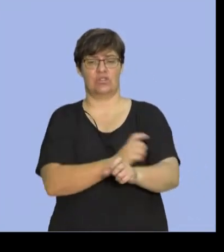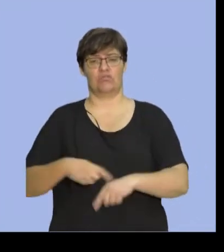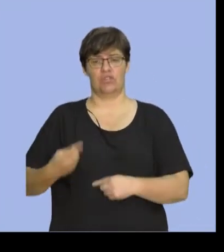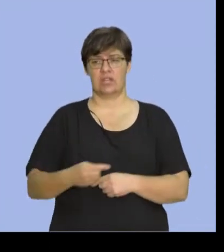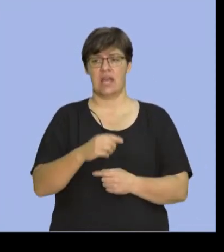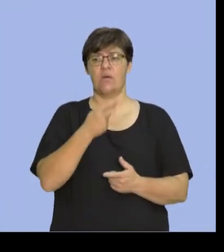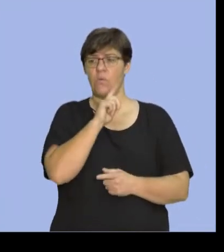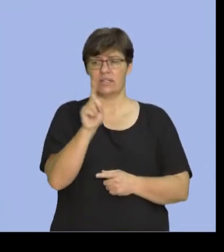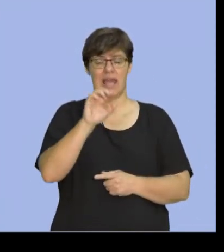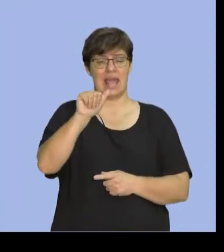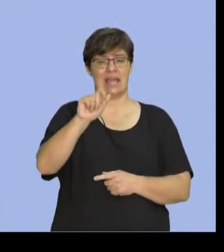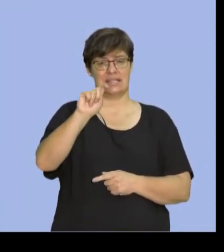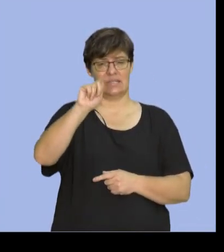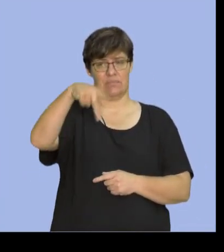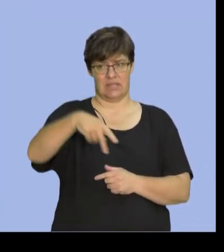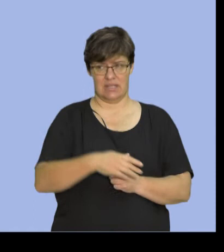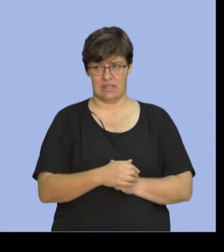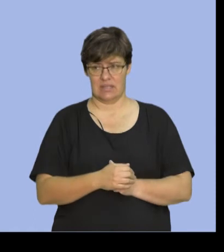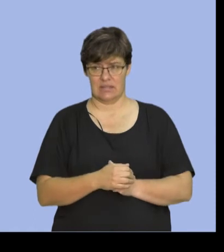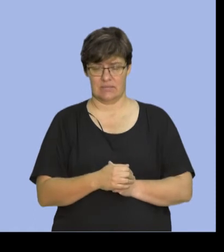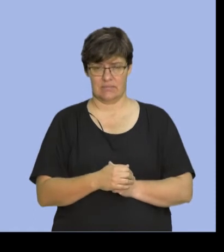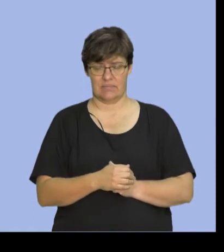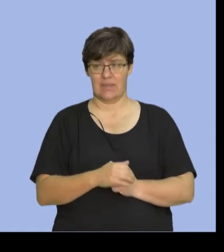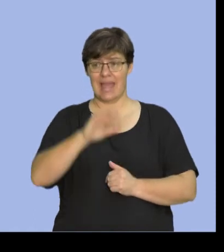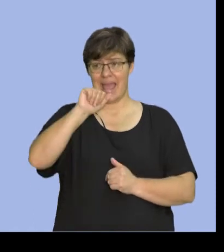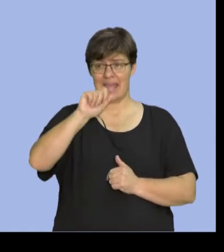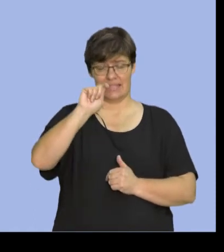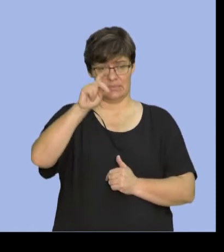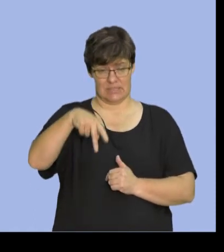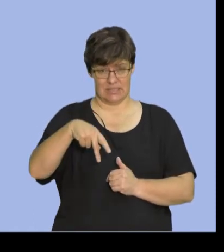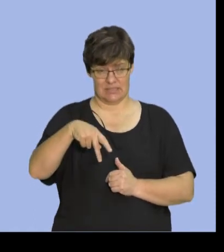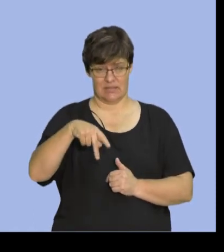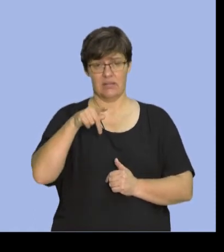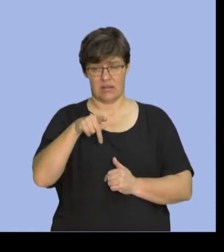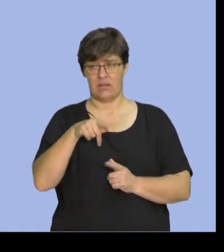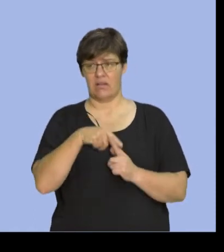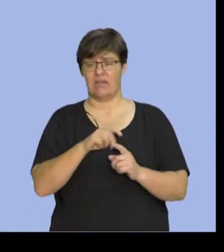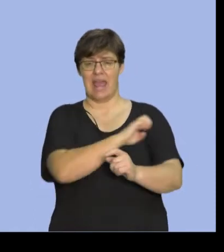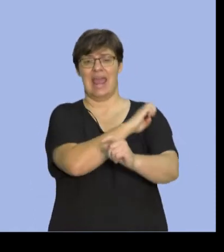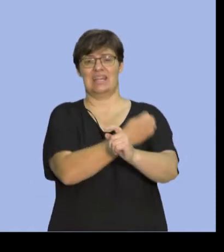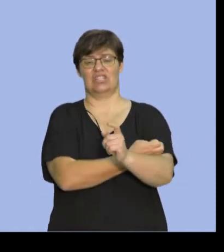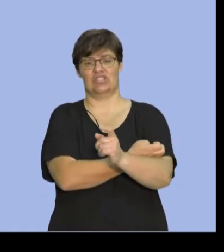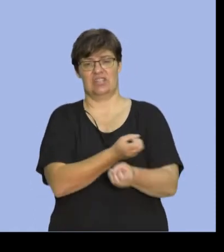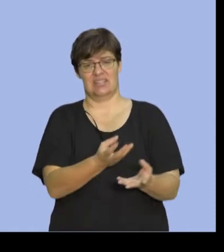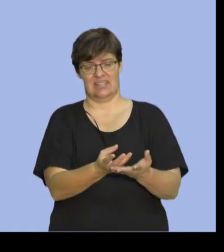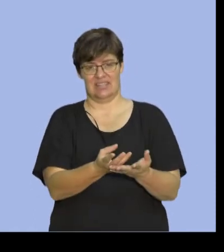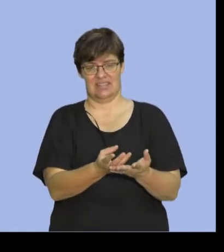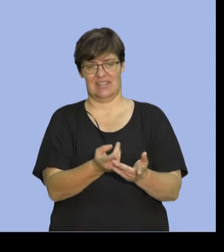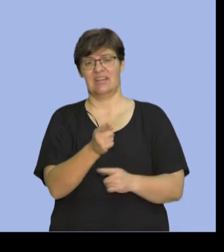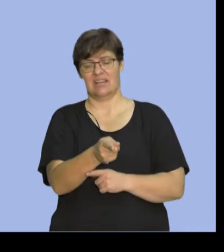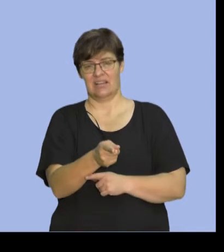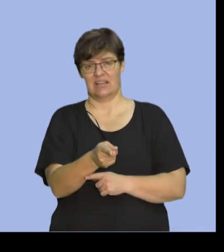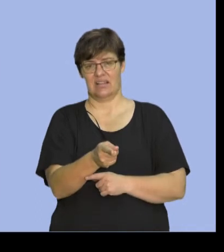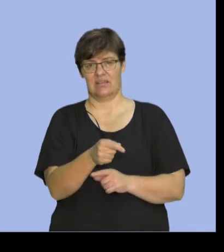or adenosine triphosphate. So ATP is an energy carrier molecule called